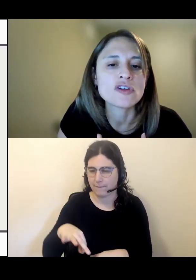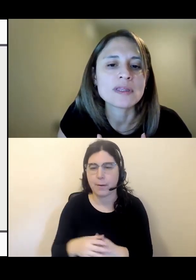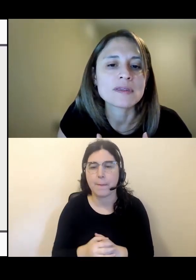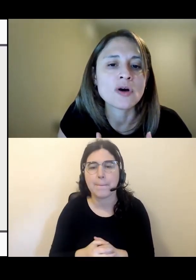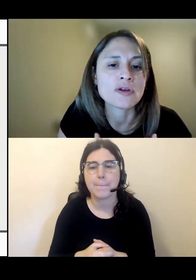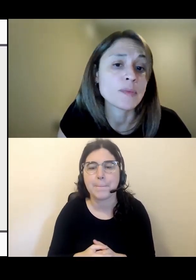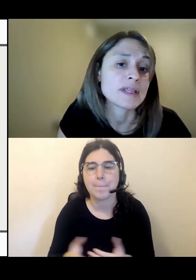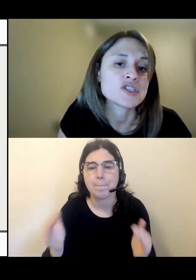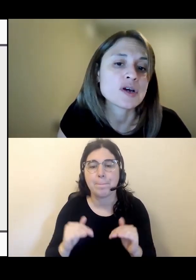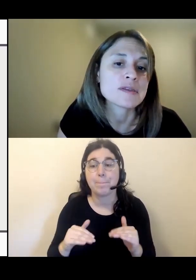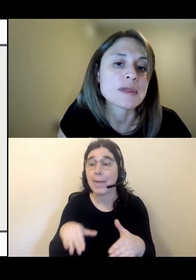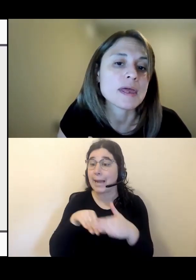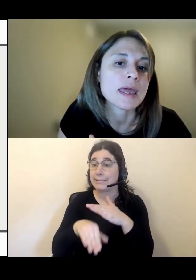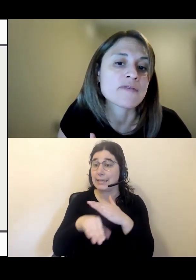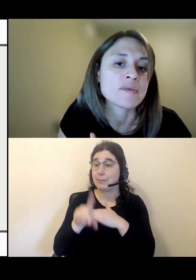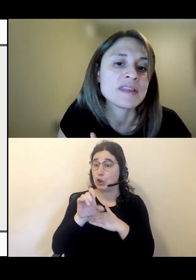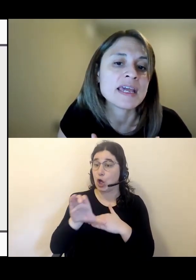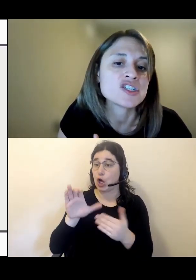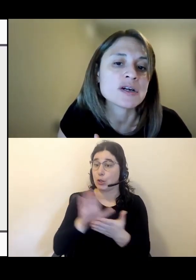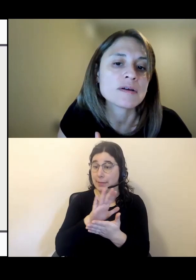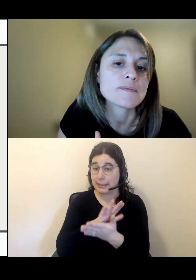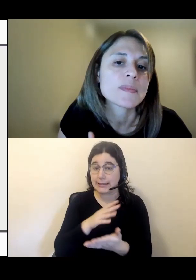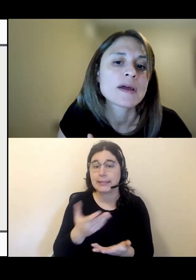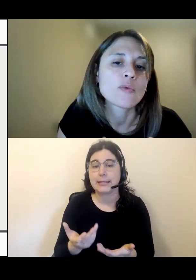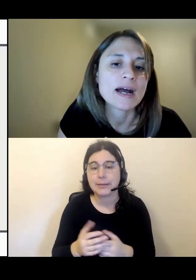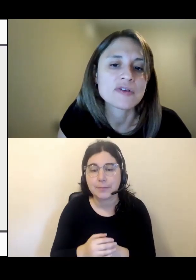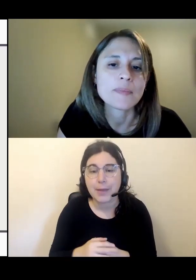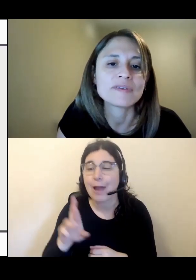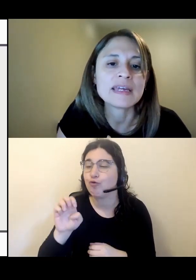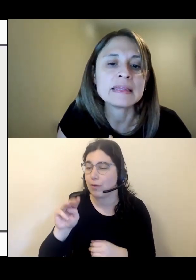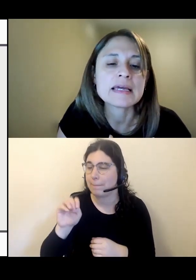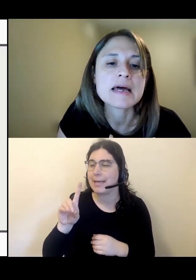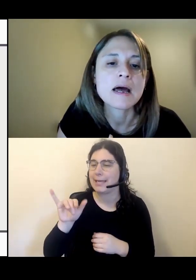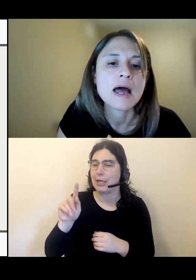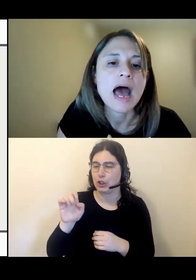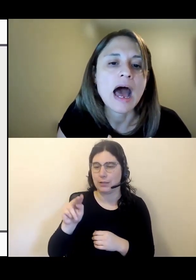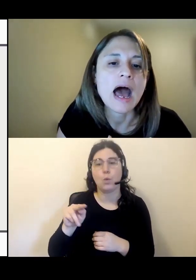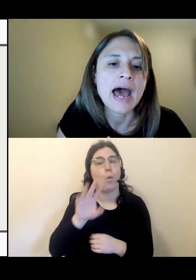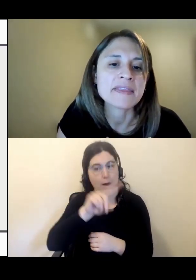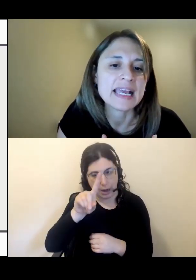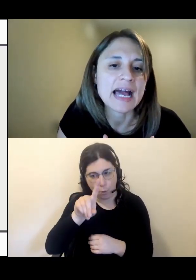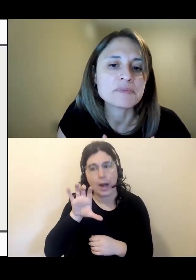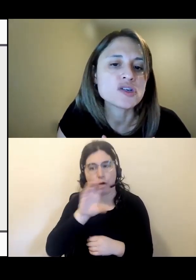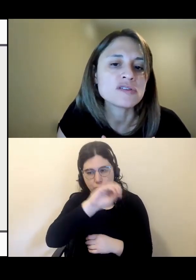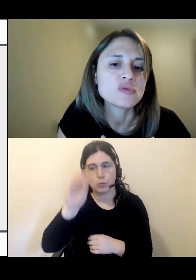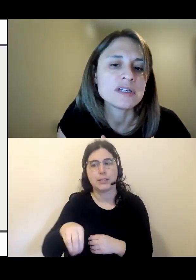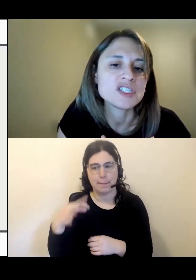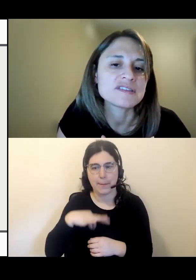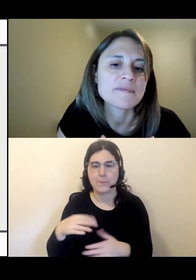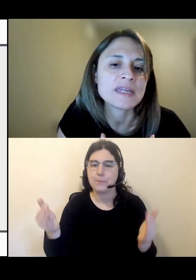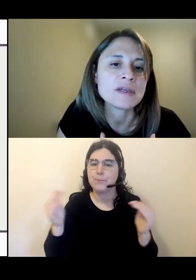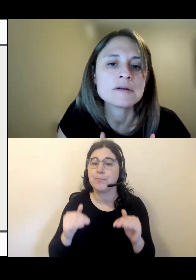Accessible documentation and remediation, 100%. Adding captions